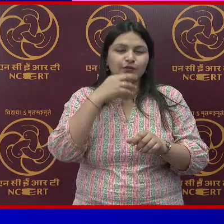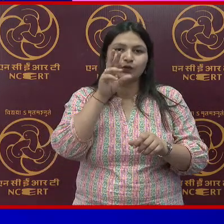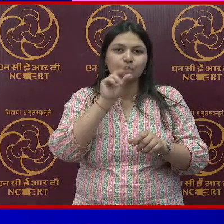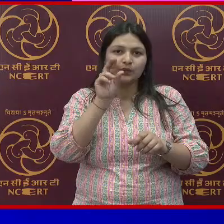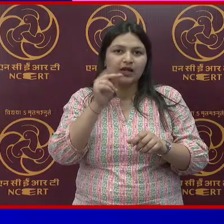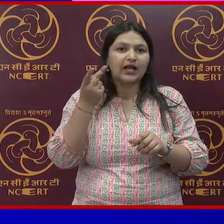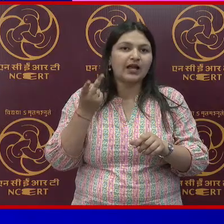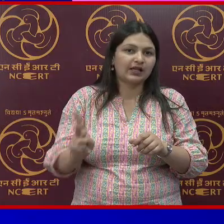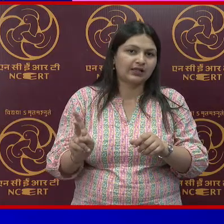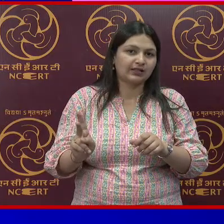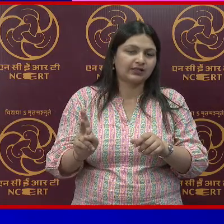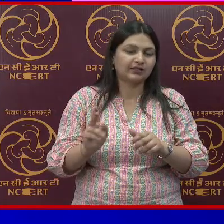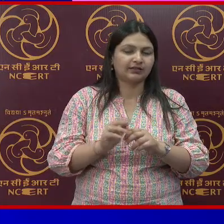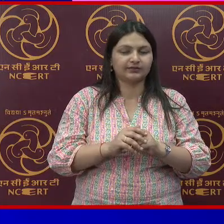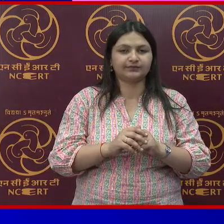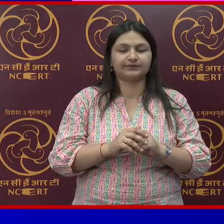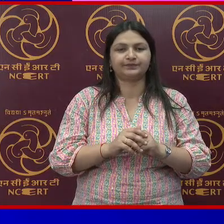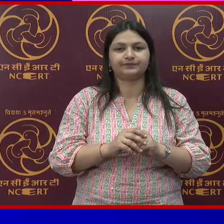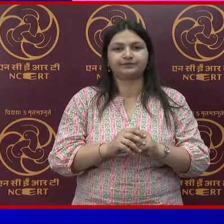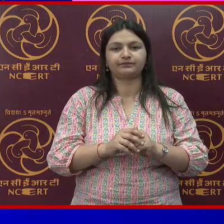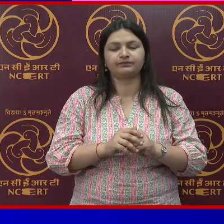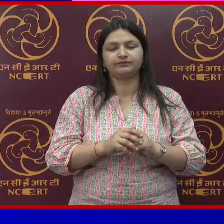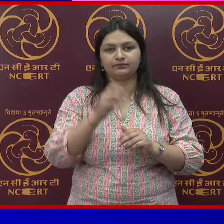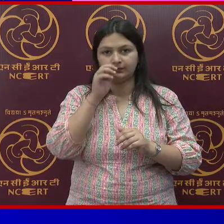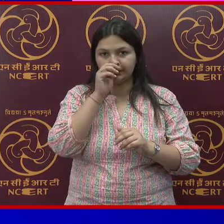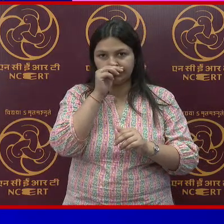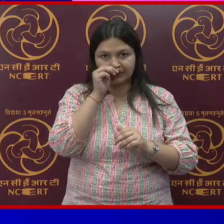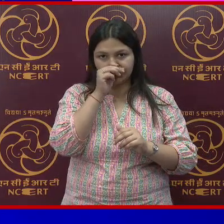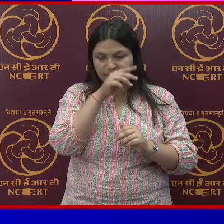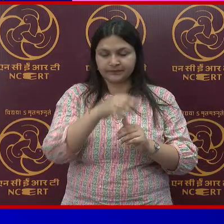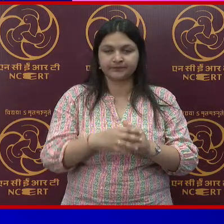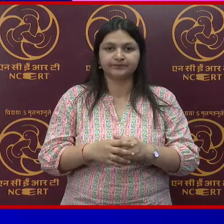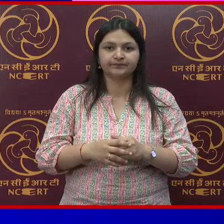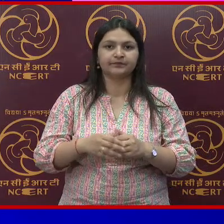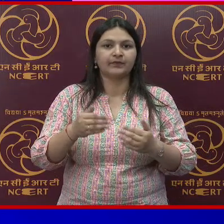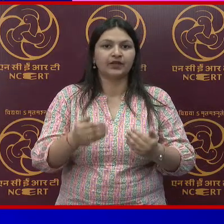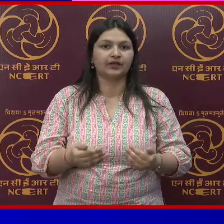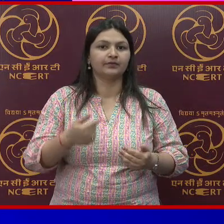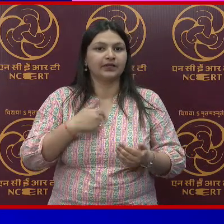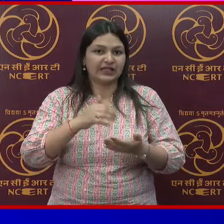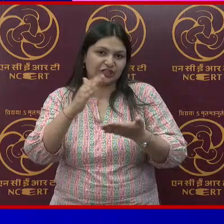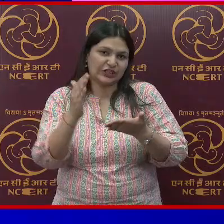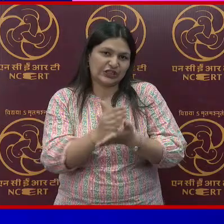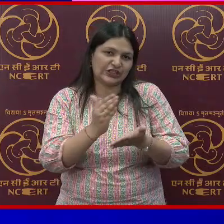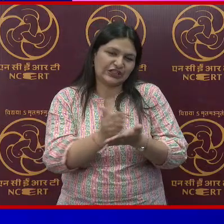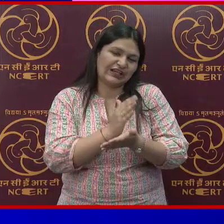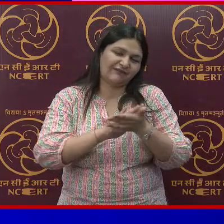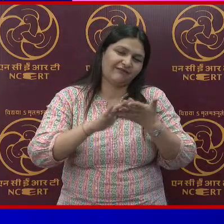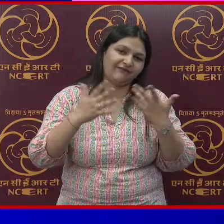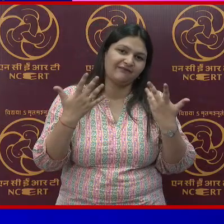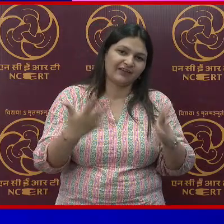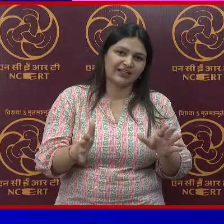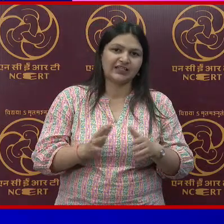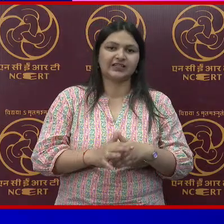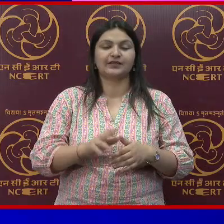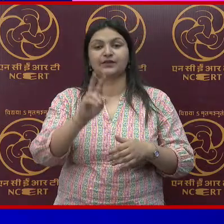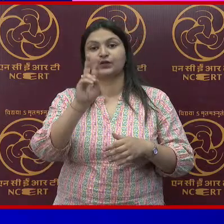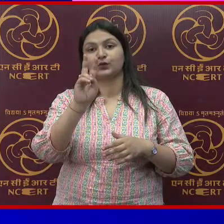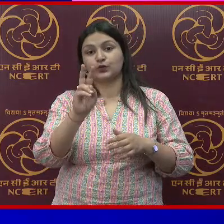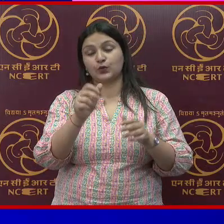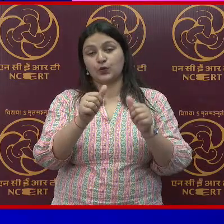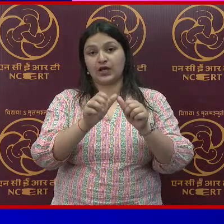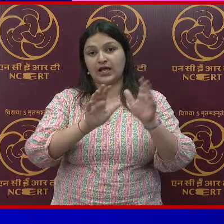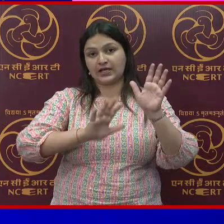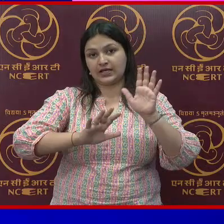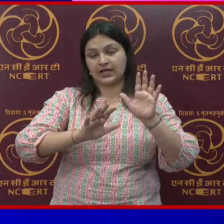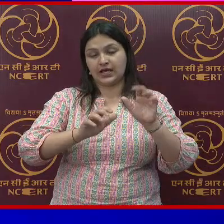is A. E. Egg. Okay. E. Yes. So here my chapter ends, and I have got two very good assignments